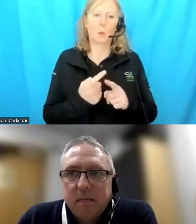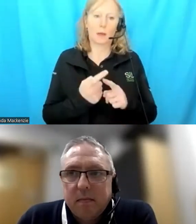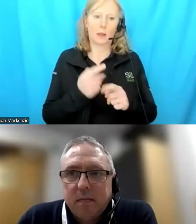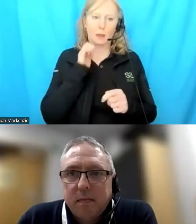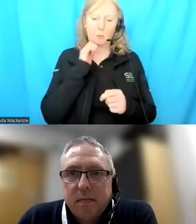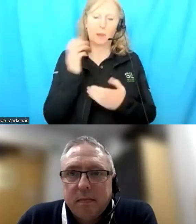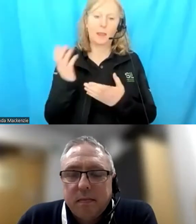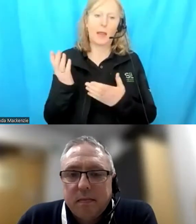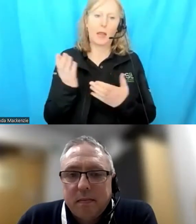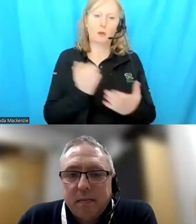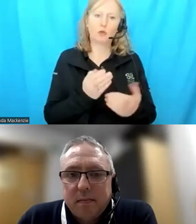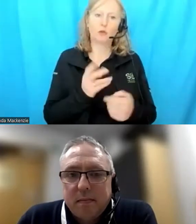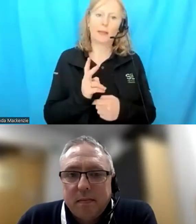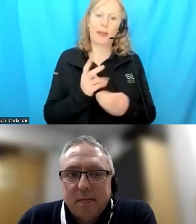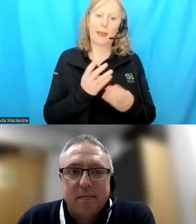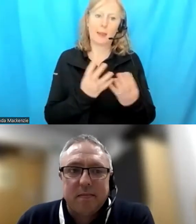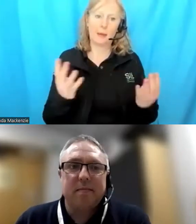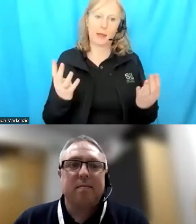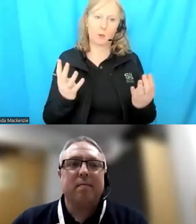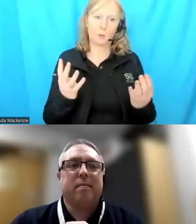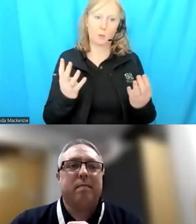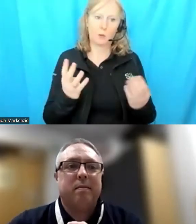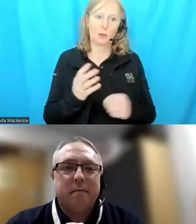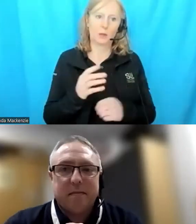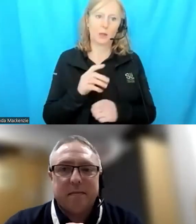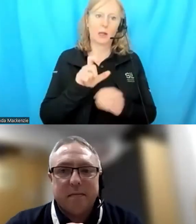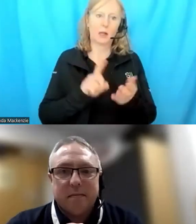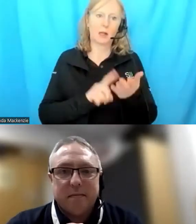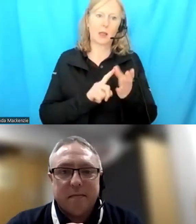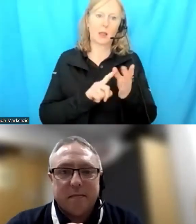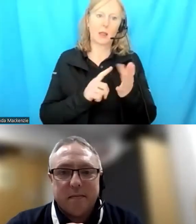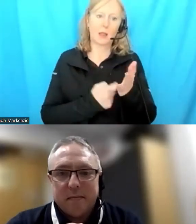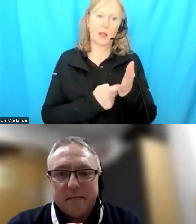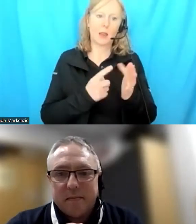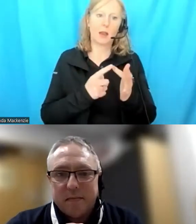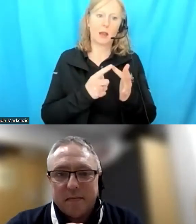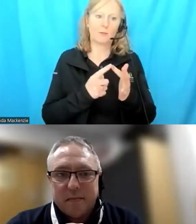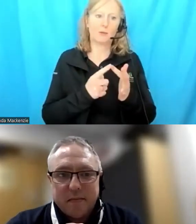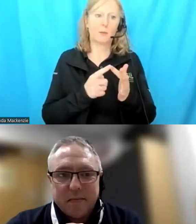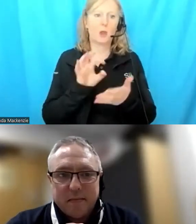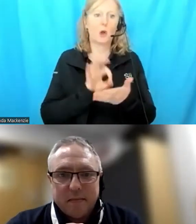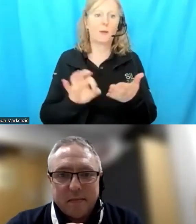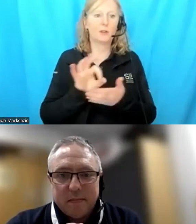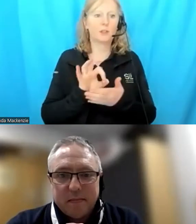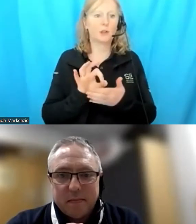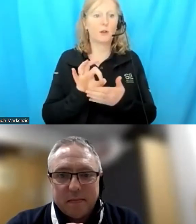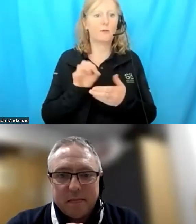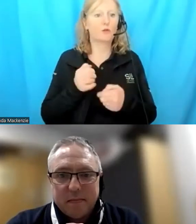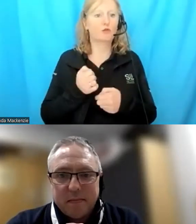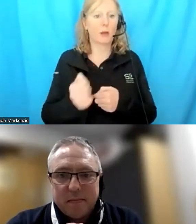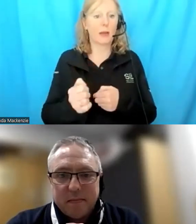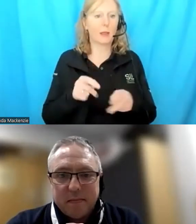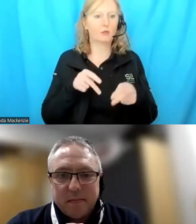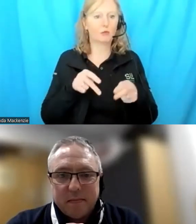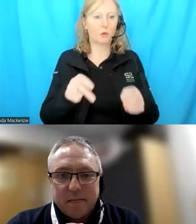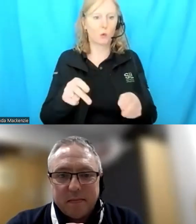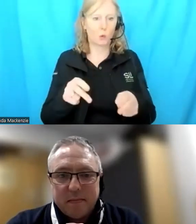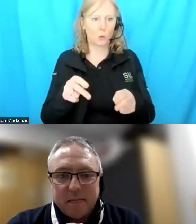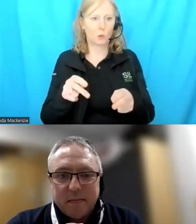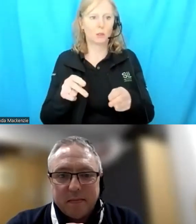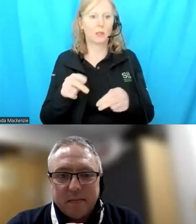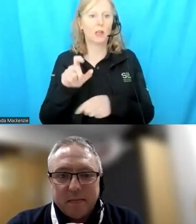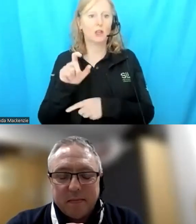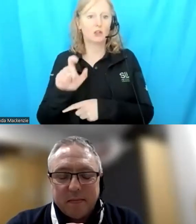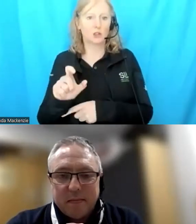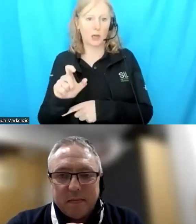the panel to you. Claire is still with us from the Office of Rail and Road, Cheryl's here from HIAL, Billy's here from